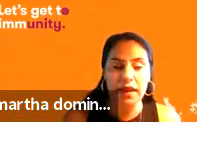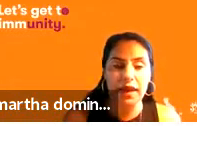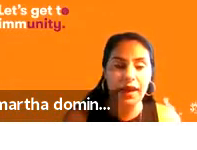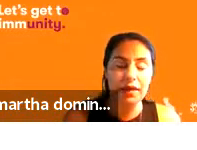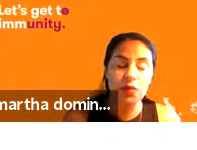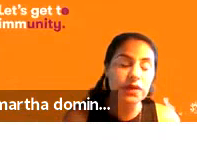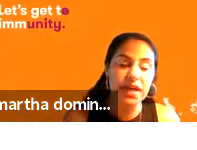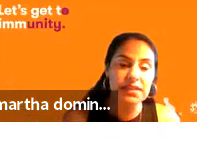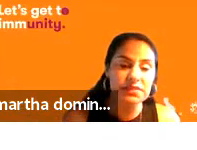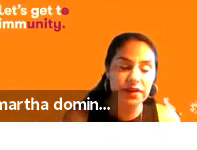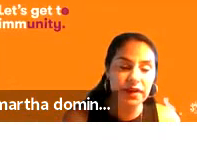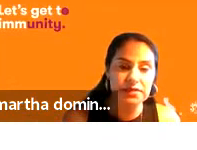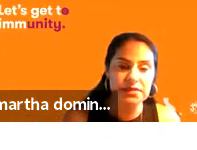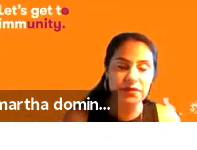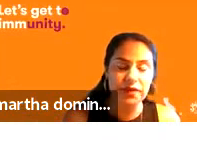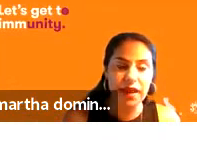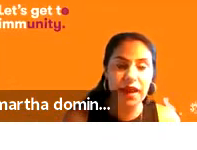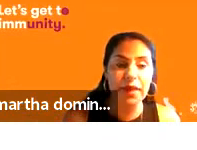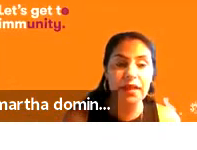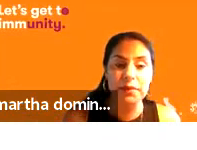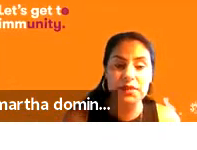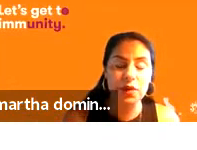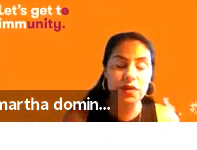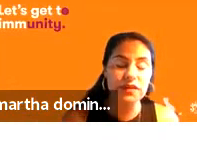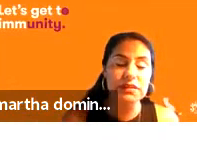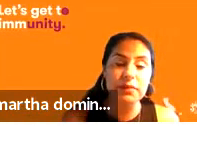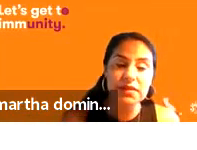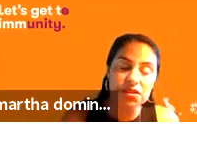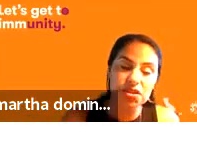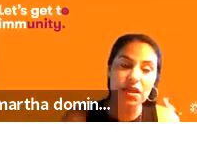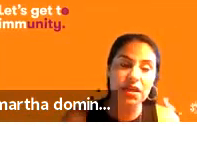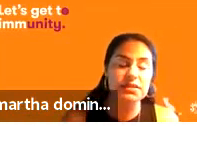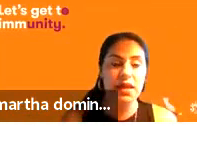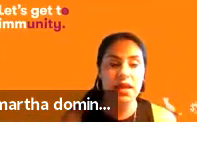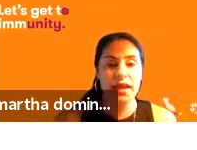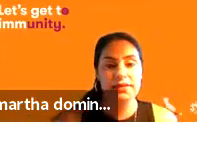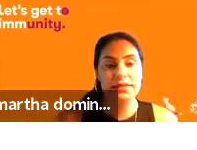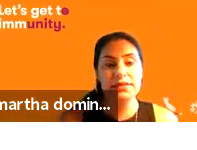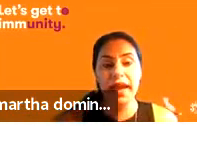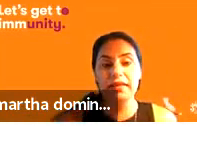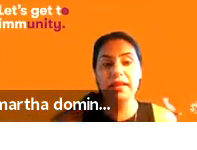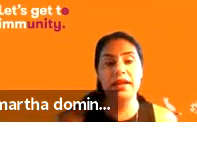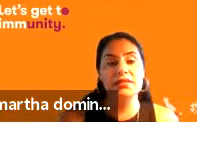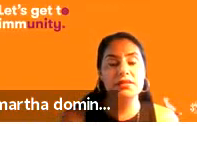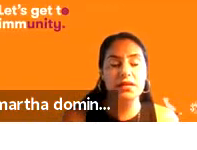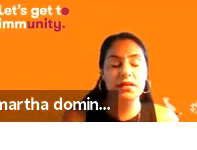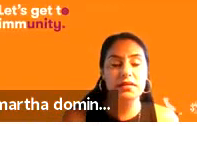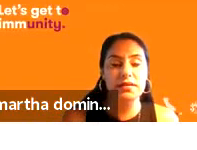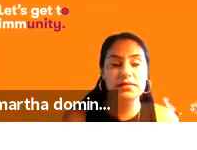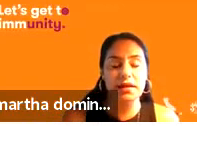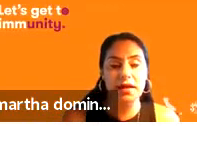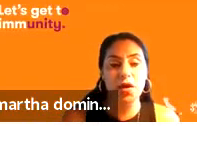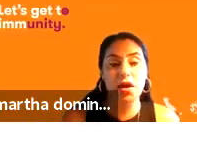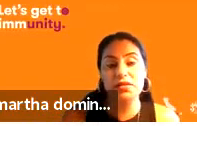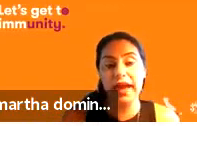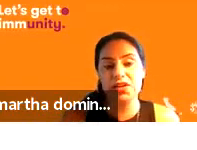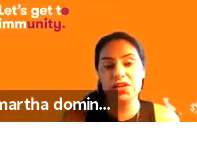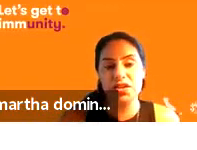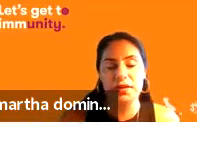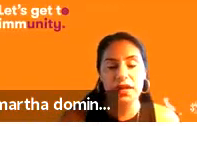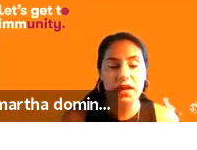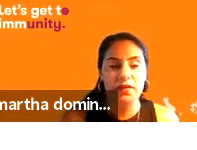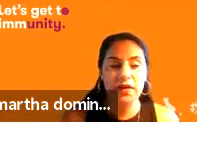campaign. And we test various different elements, whether it's the messaging, it's the taglines, the call